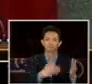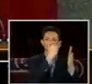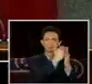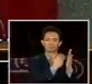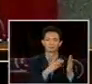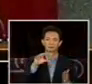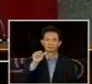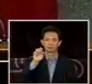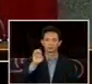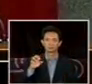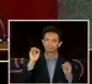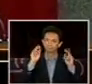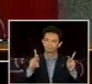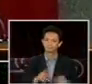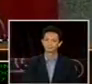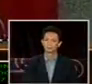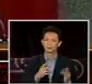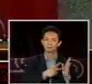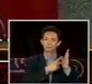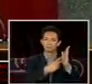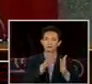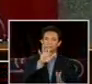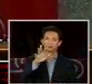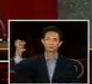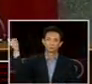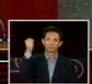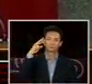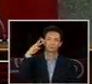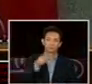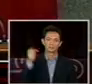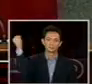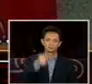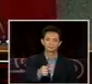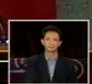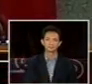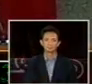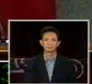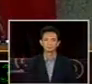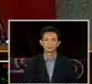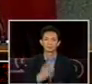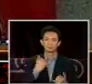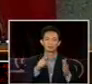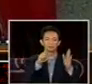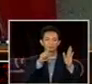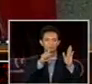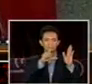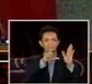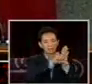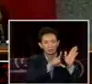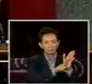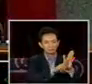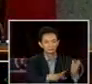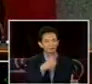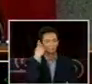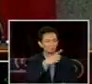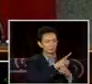case. Present your witness. Attorney Art Lim, Your Honor, please. Now, counsel for the defense,